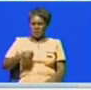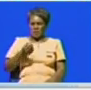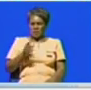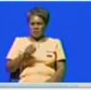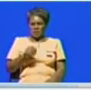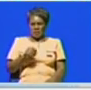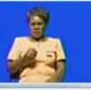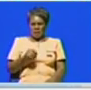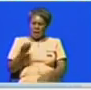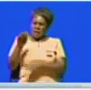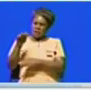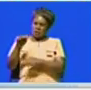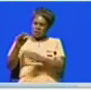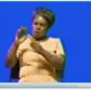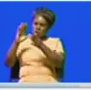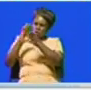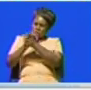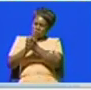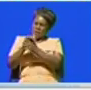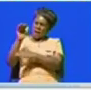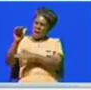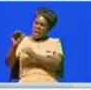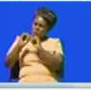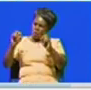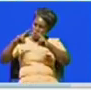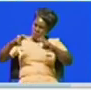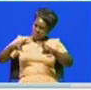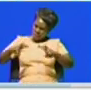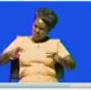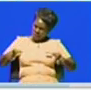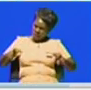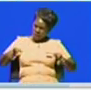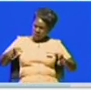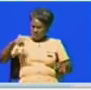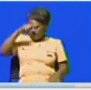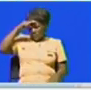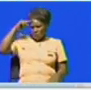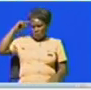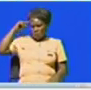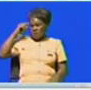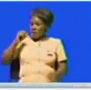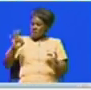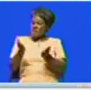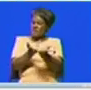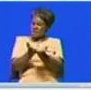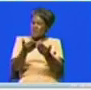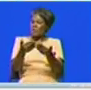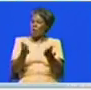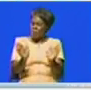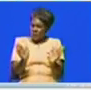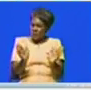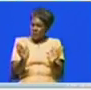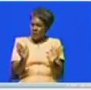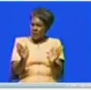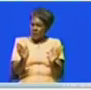did Jubilee not ask for a scrutiny? They didn't ask because had those servers been opened, had there been